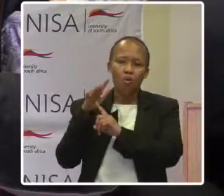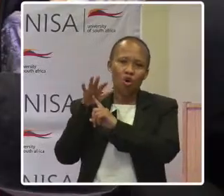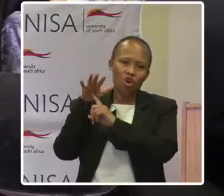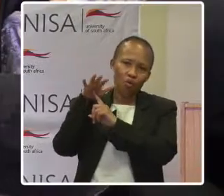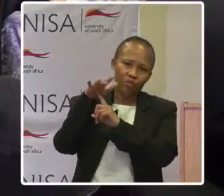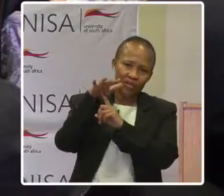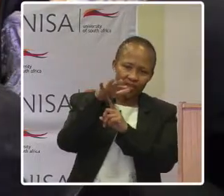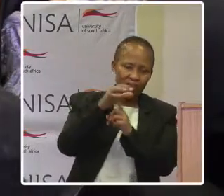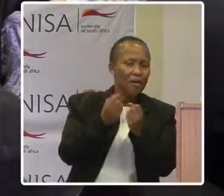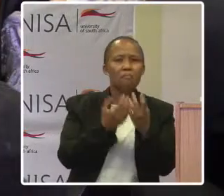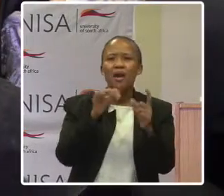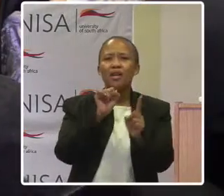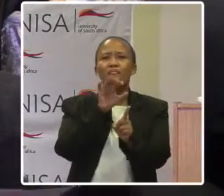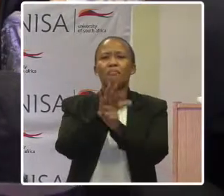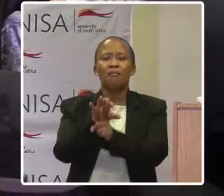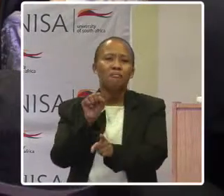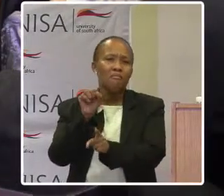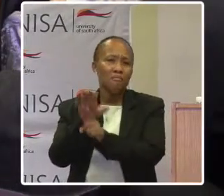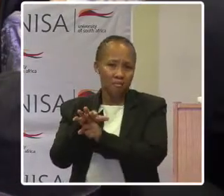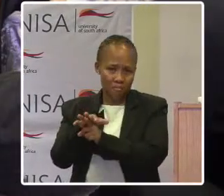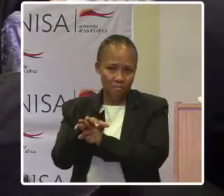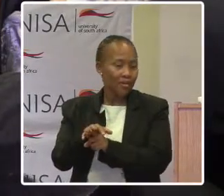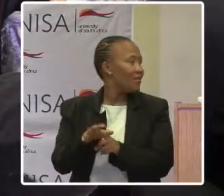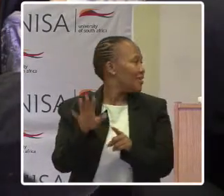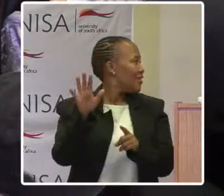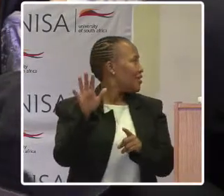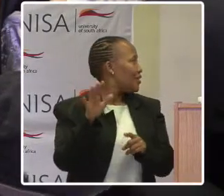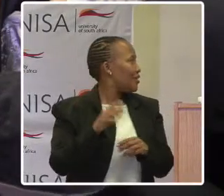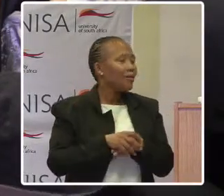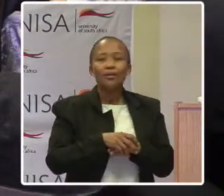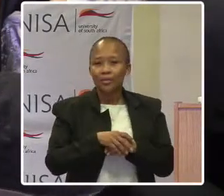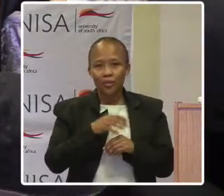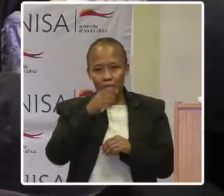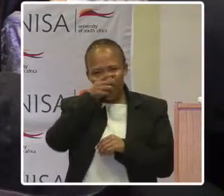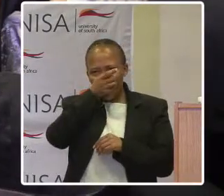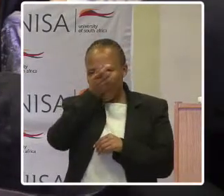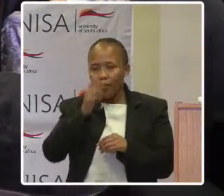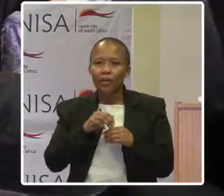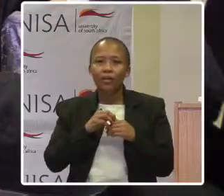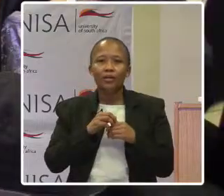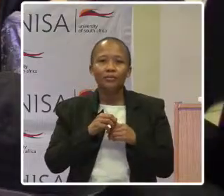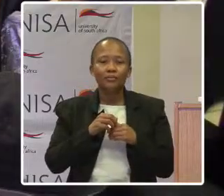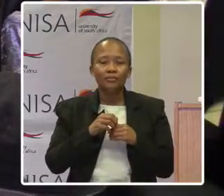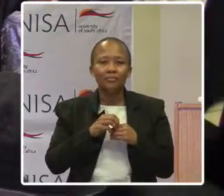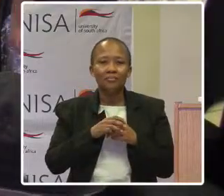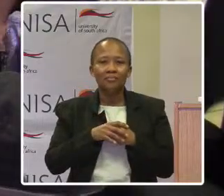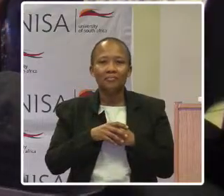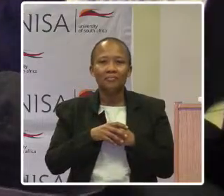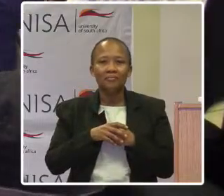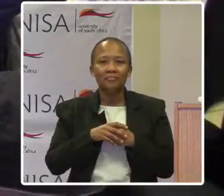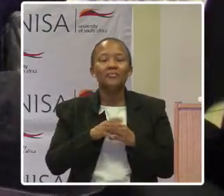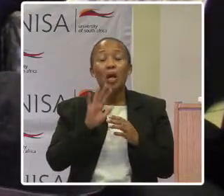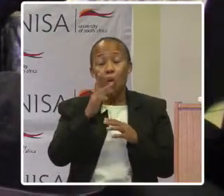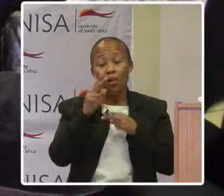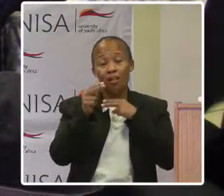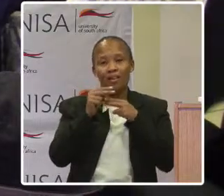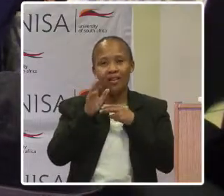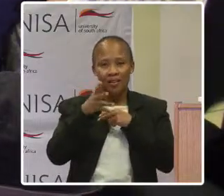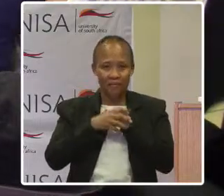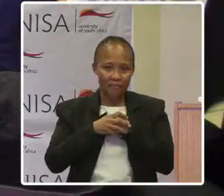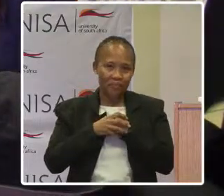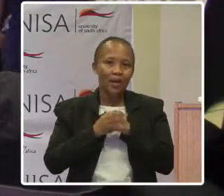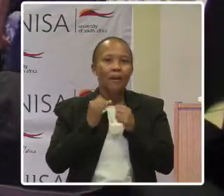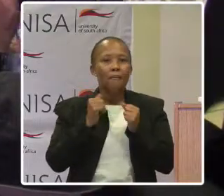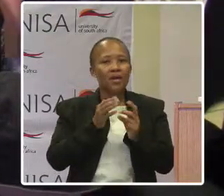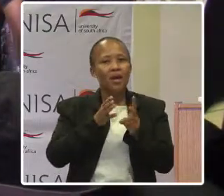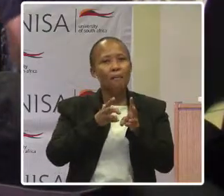especially in Dinel, okay, actually I wanted to raise, but let me just be short. What are the measures